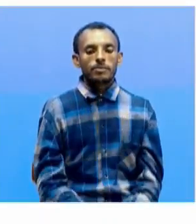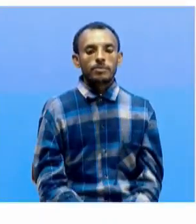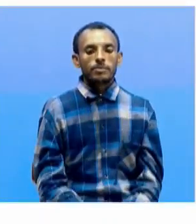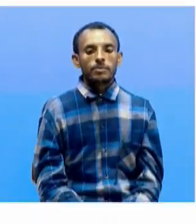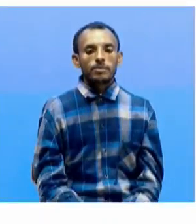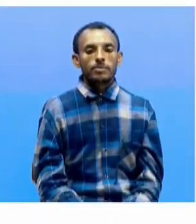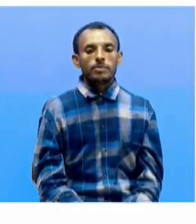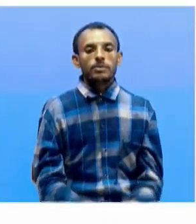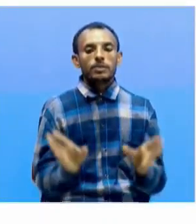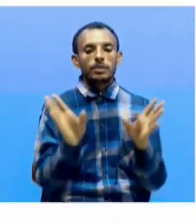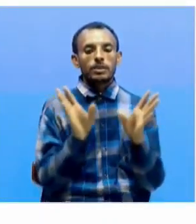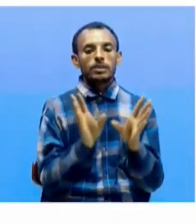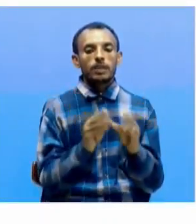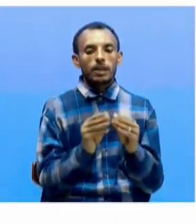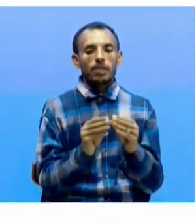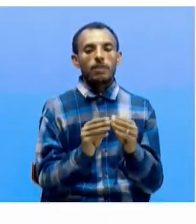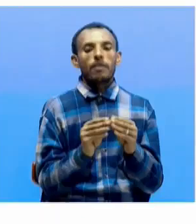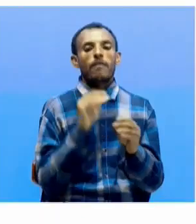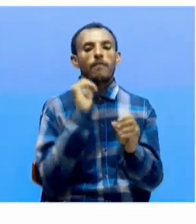set, find the mode.